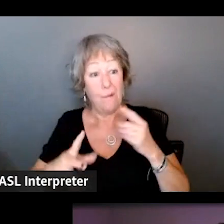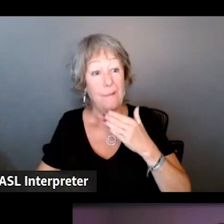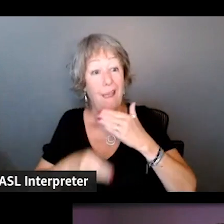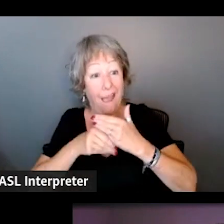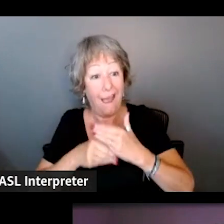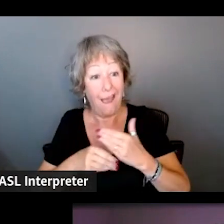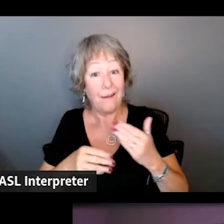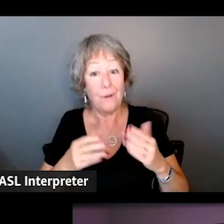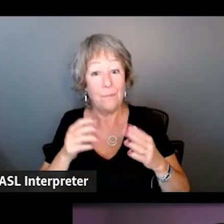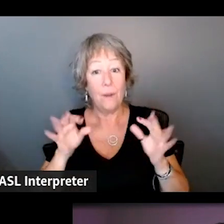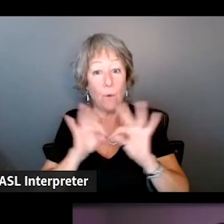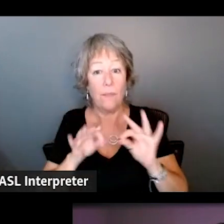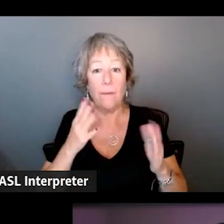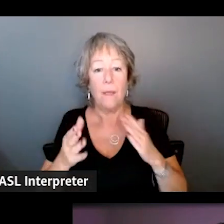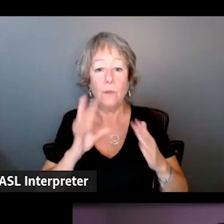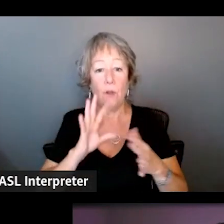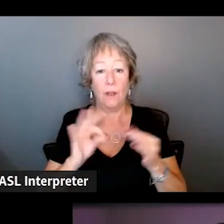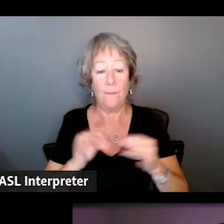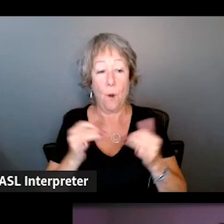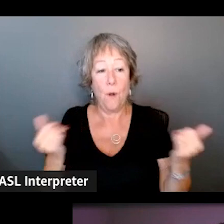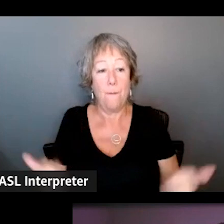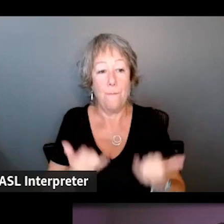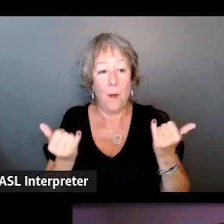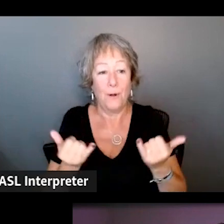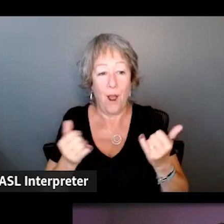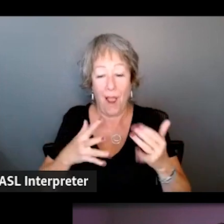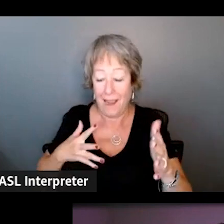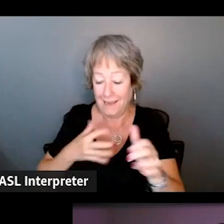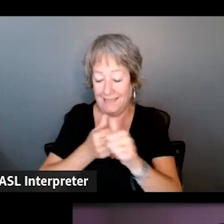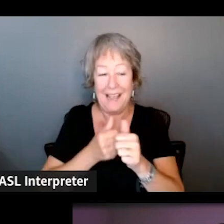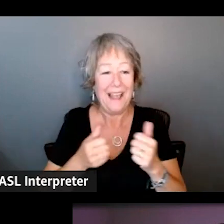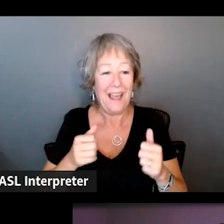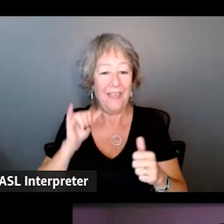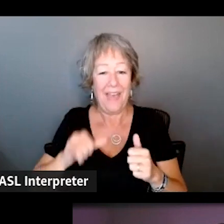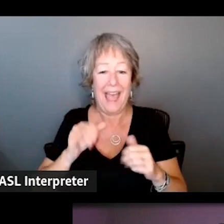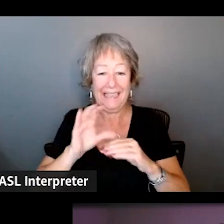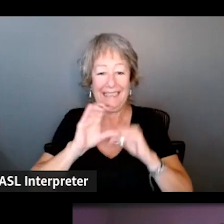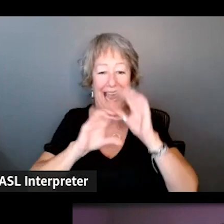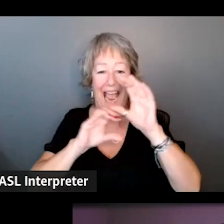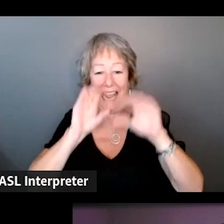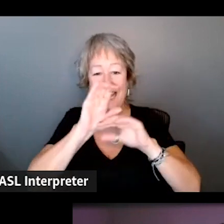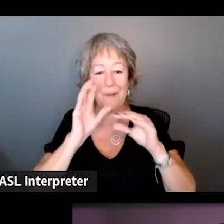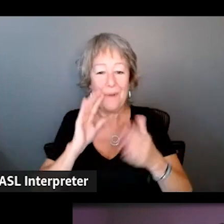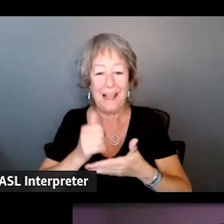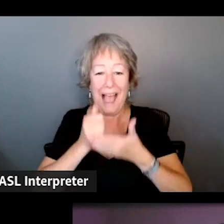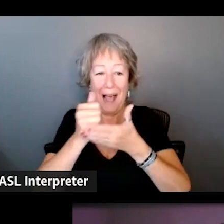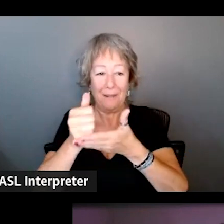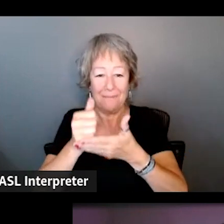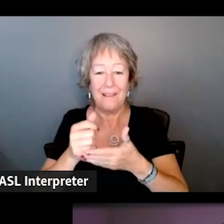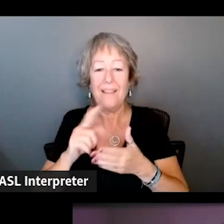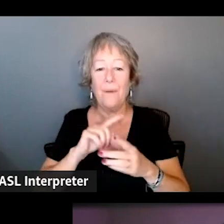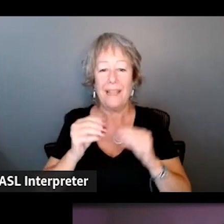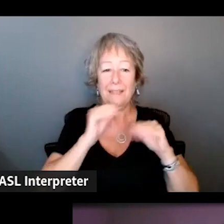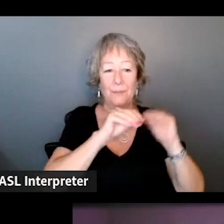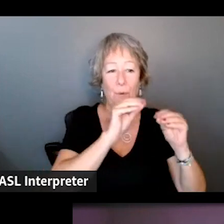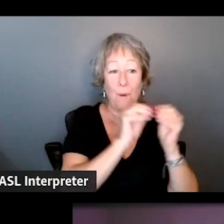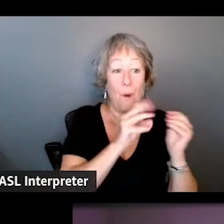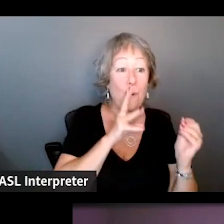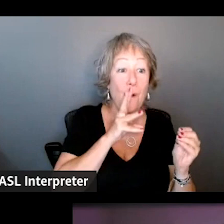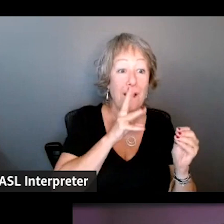that modernizing the analytics stack will help with? Storing more water? That's so bad. I don't